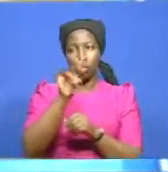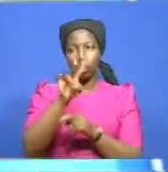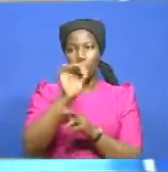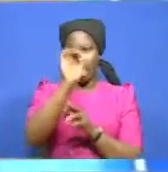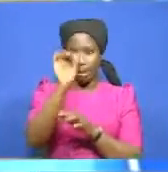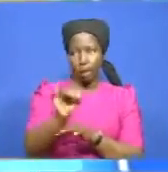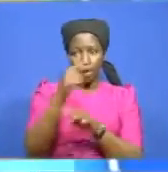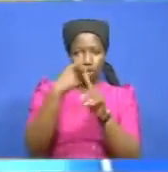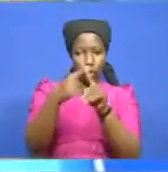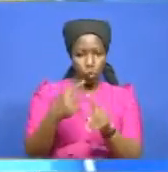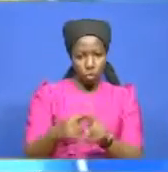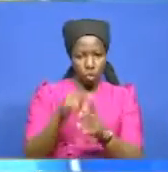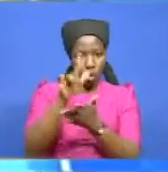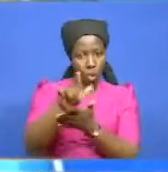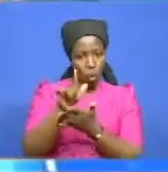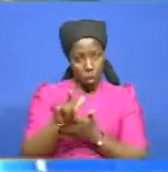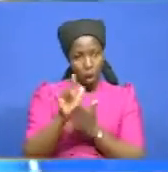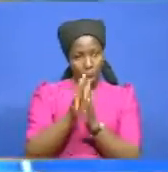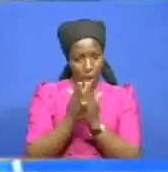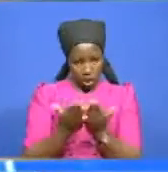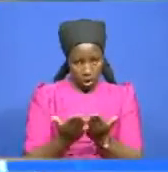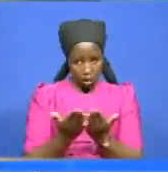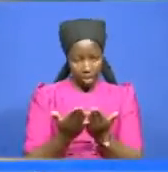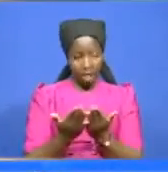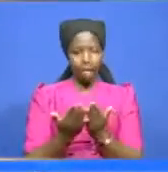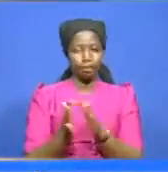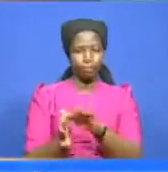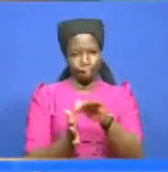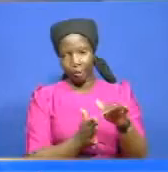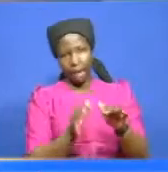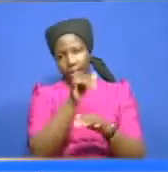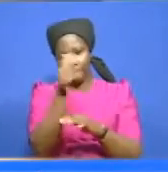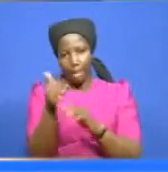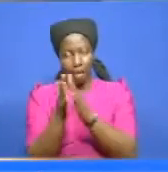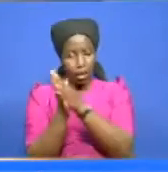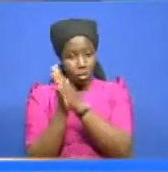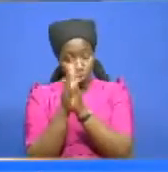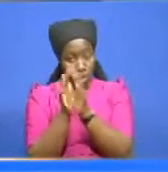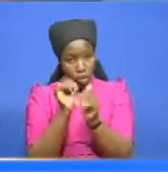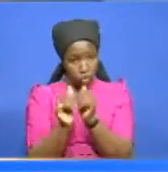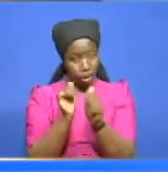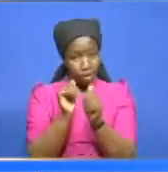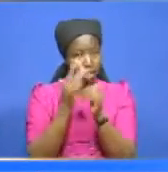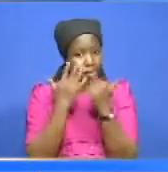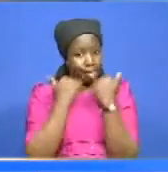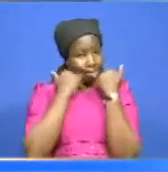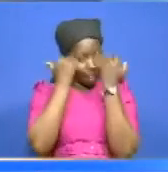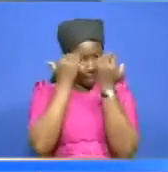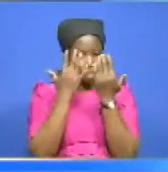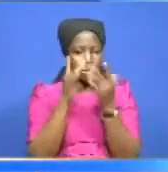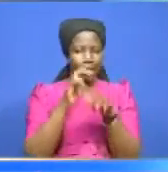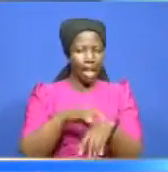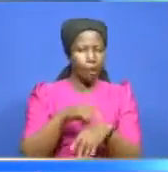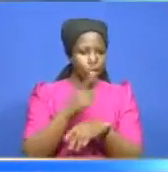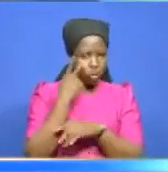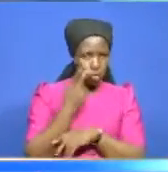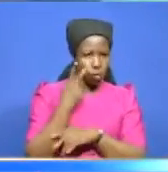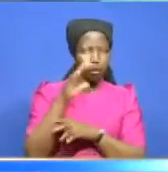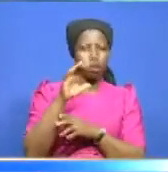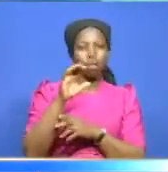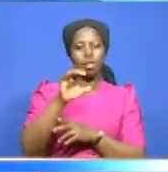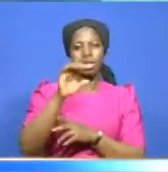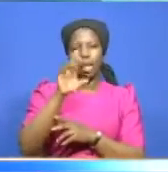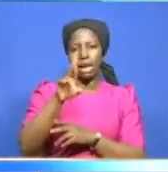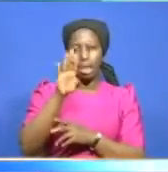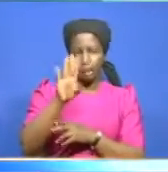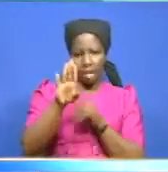54.2% of the total loan book. And then the other story that is also depressing is that when you look at the Credit Reference Bureau,